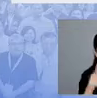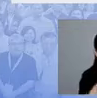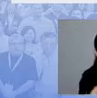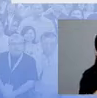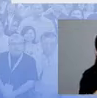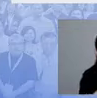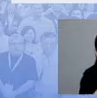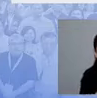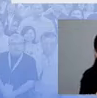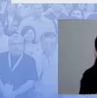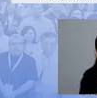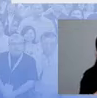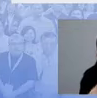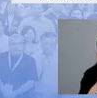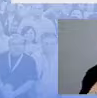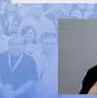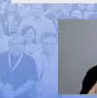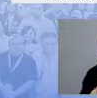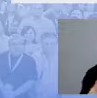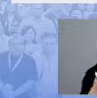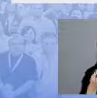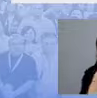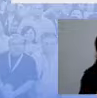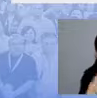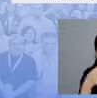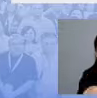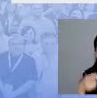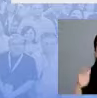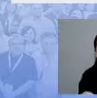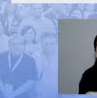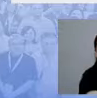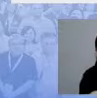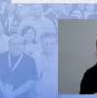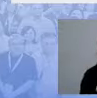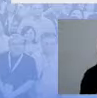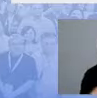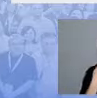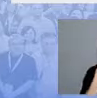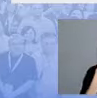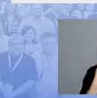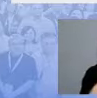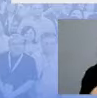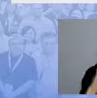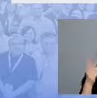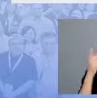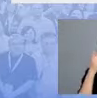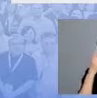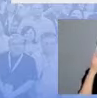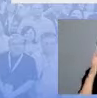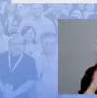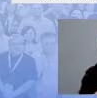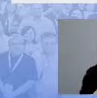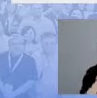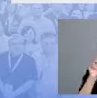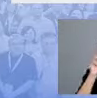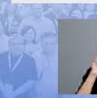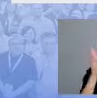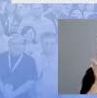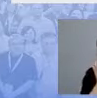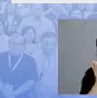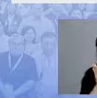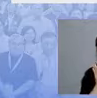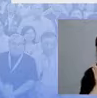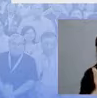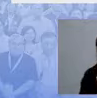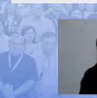on the ground, making sure things are happening. As what Dr. Khairil mentioned just now. Dr. Khairil developed a module. We are now running the module in